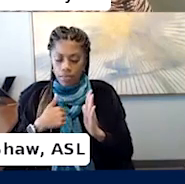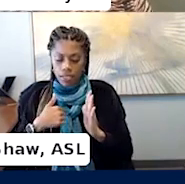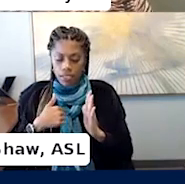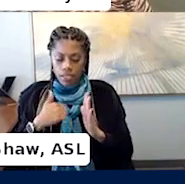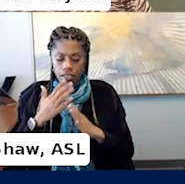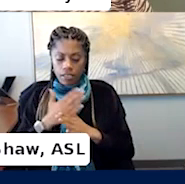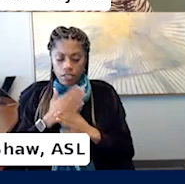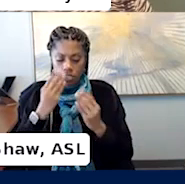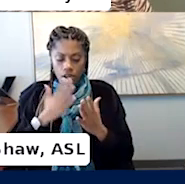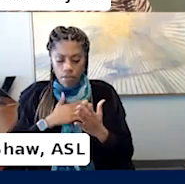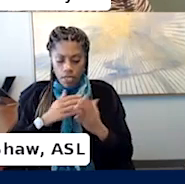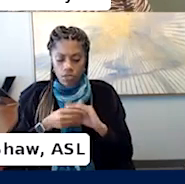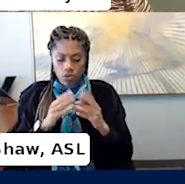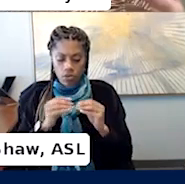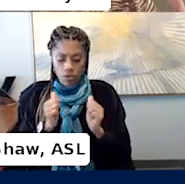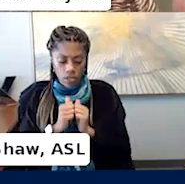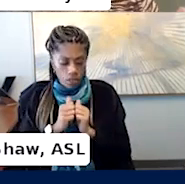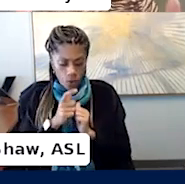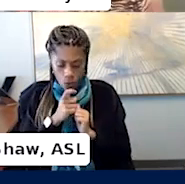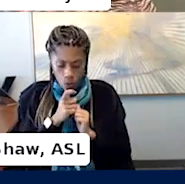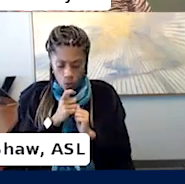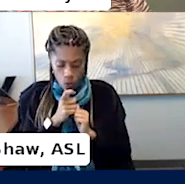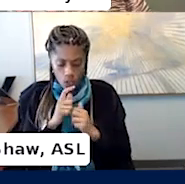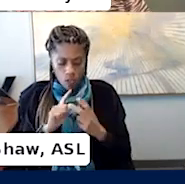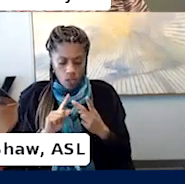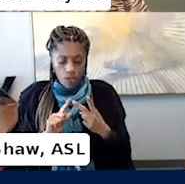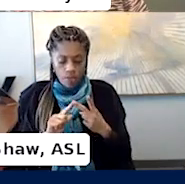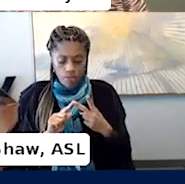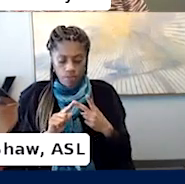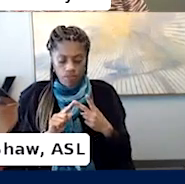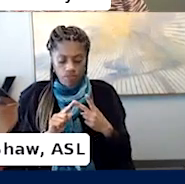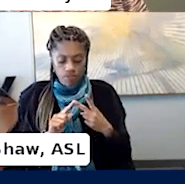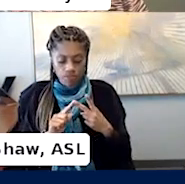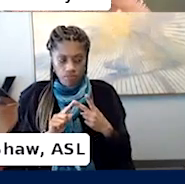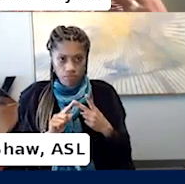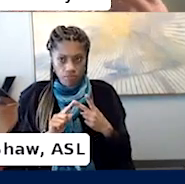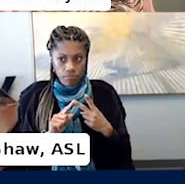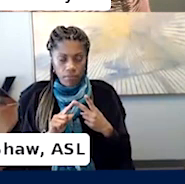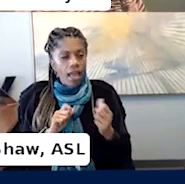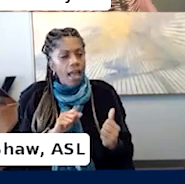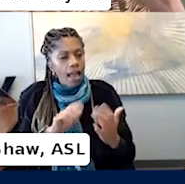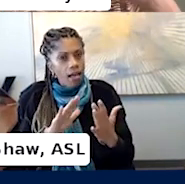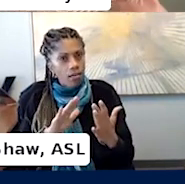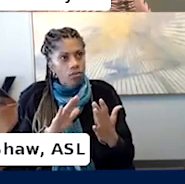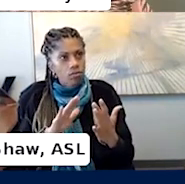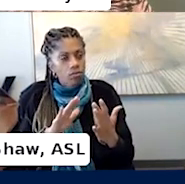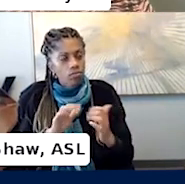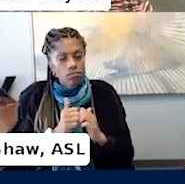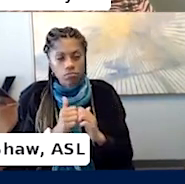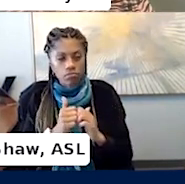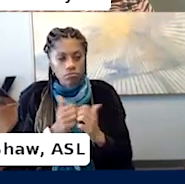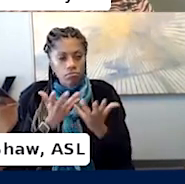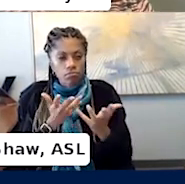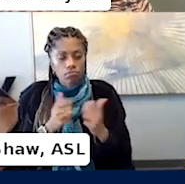like? Right? How do I want to approach them? Right? Understanding that we need to take